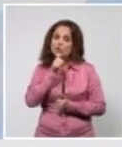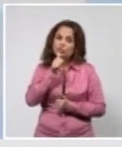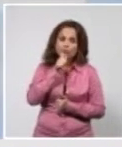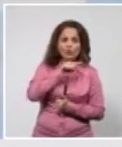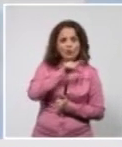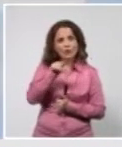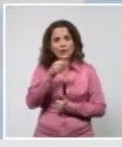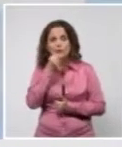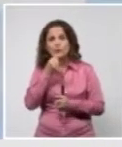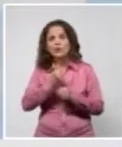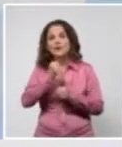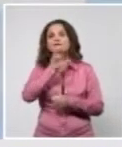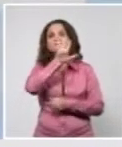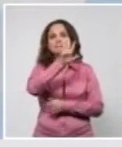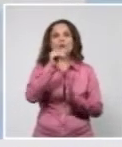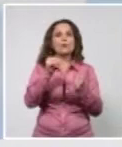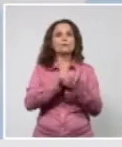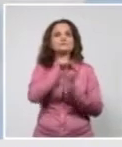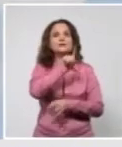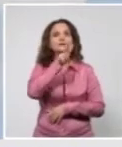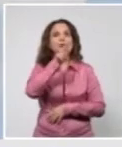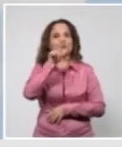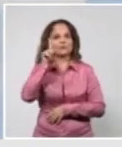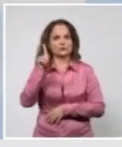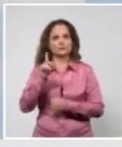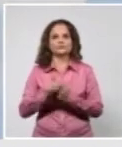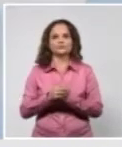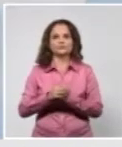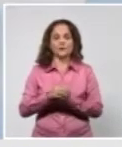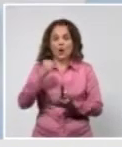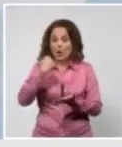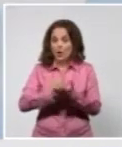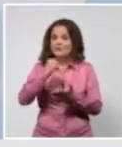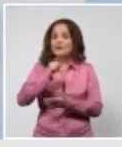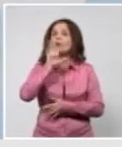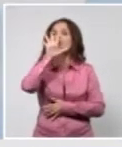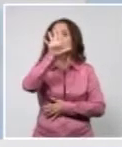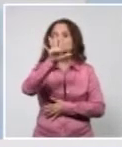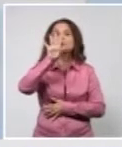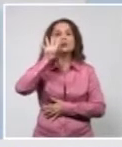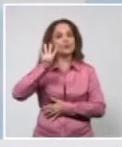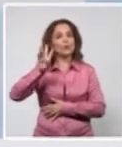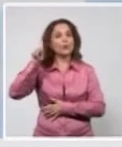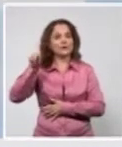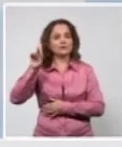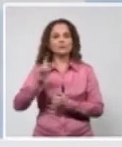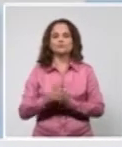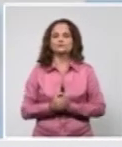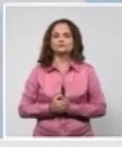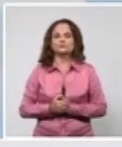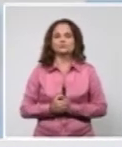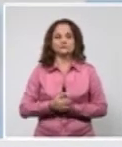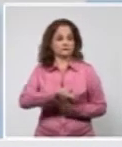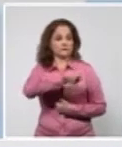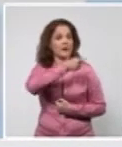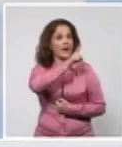1,221 are suspected cases, and 541 are confirmed active